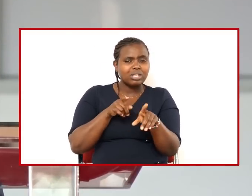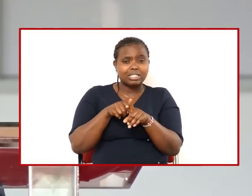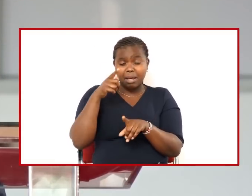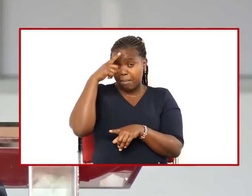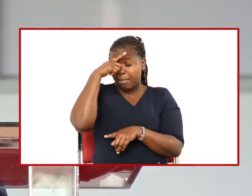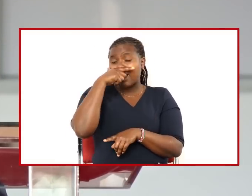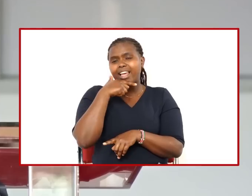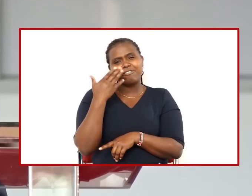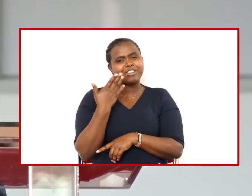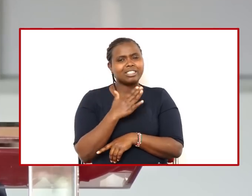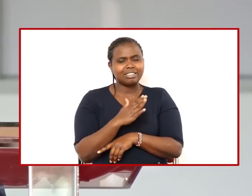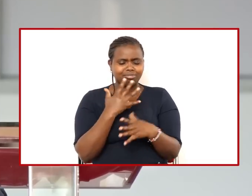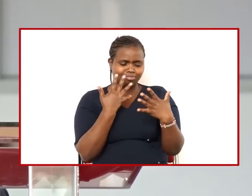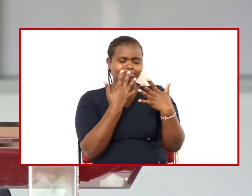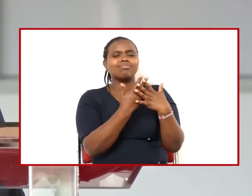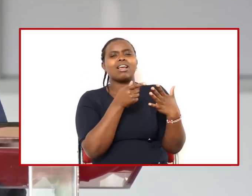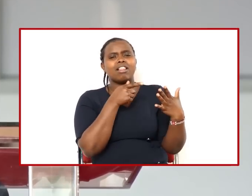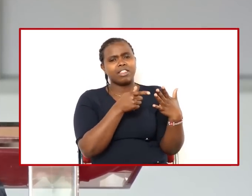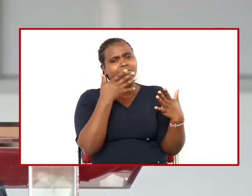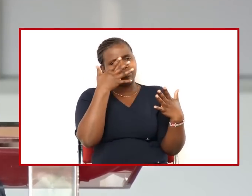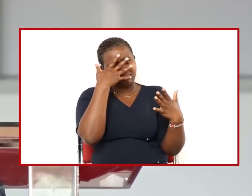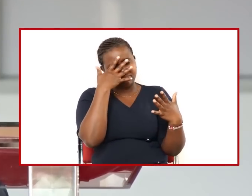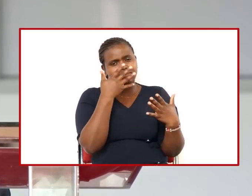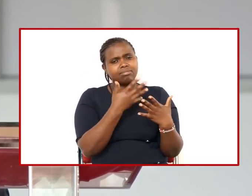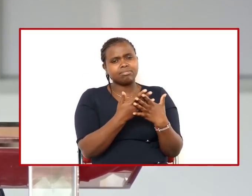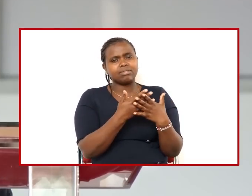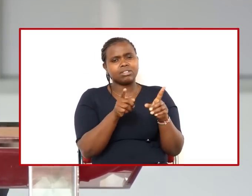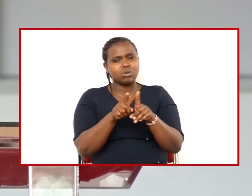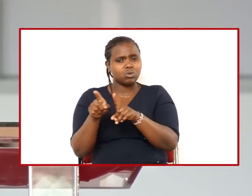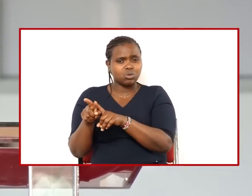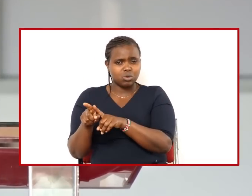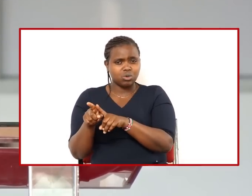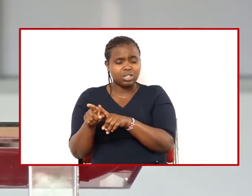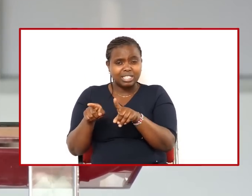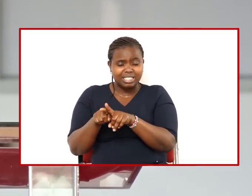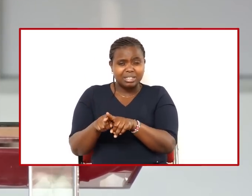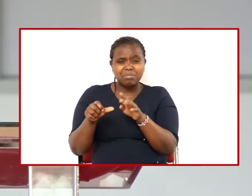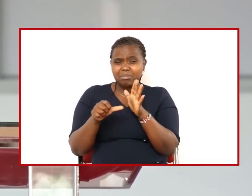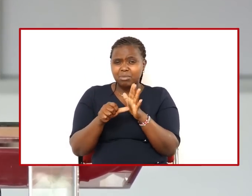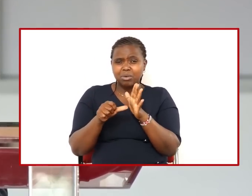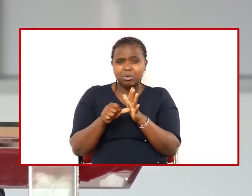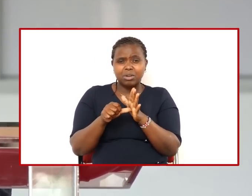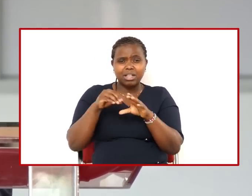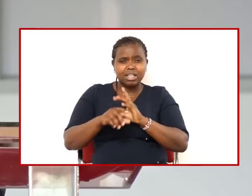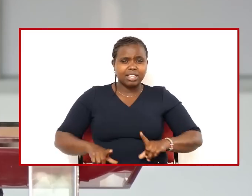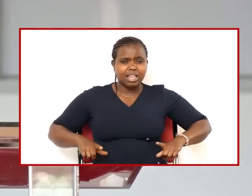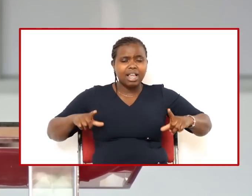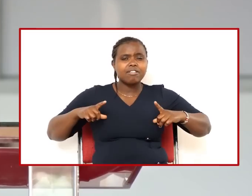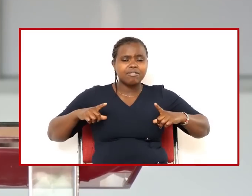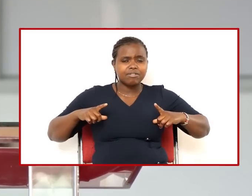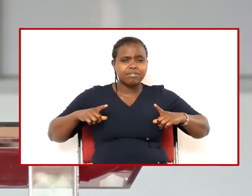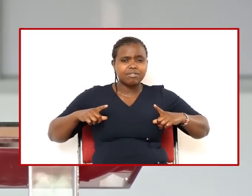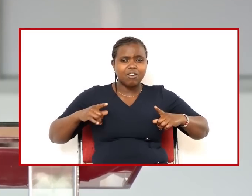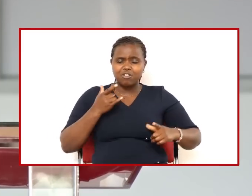blind. He was still in the prison grinding the grains. Sins leaves a terrible mark on the lives of the